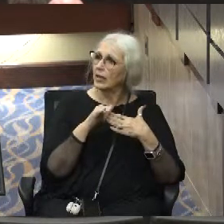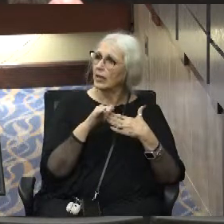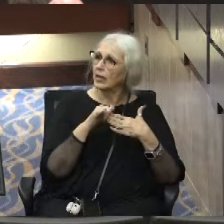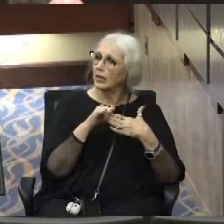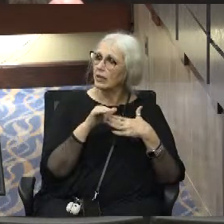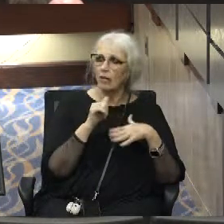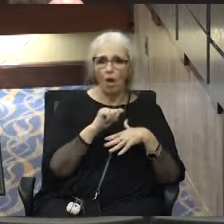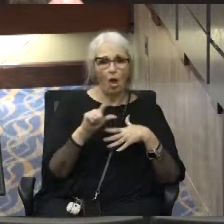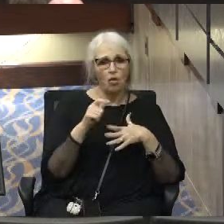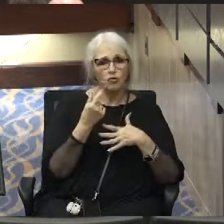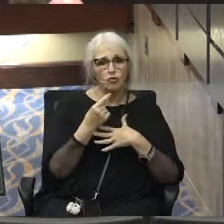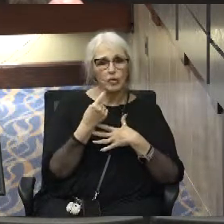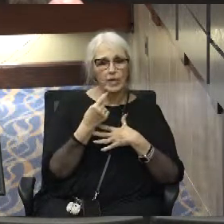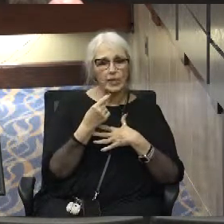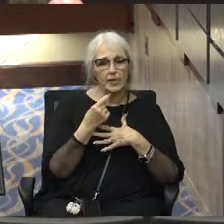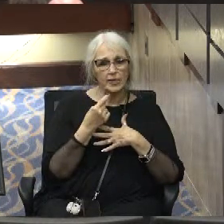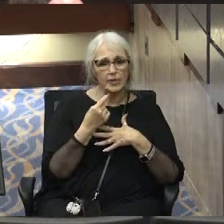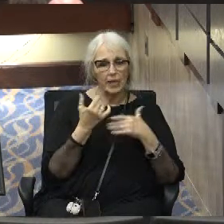all green